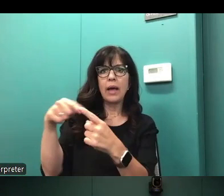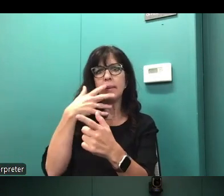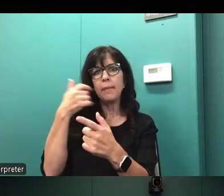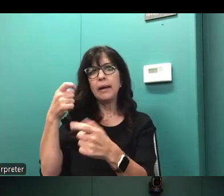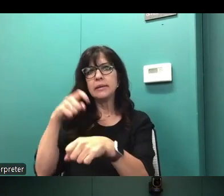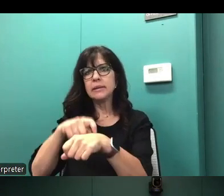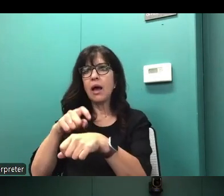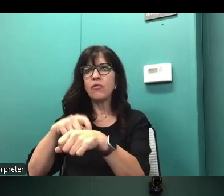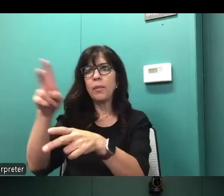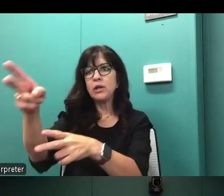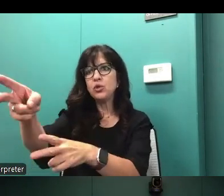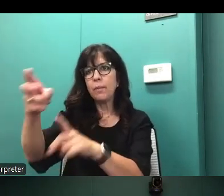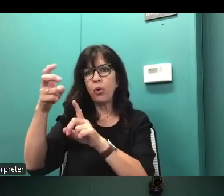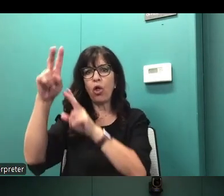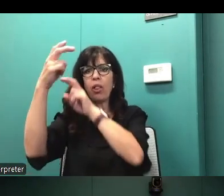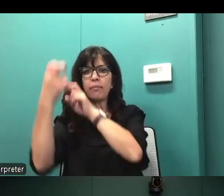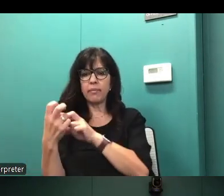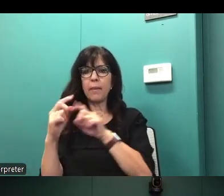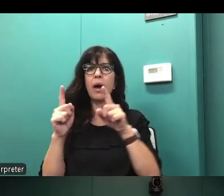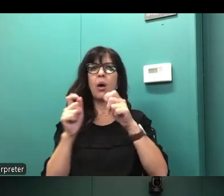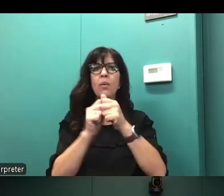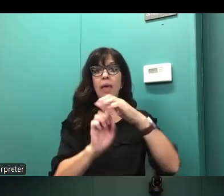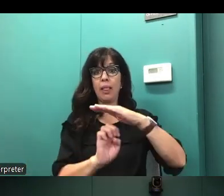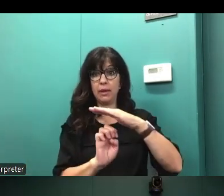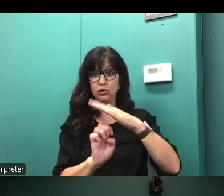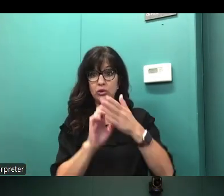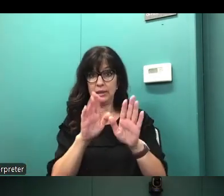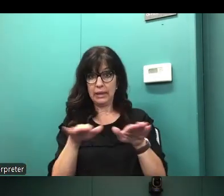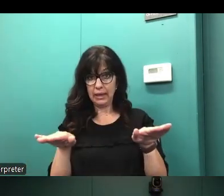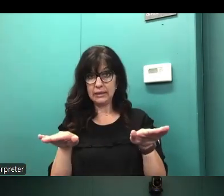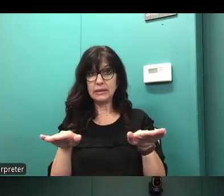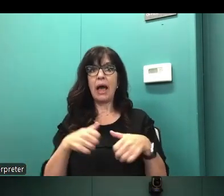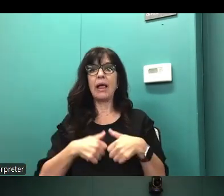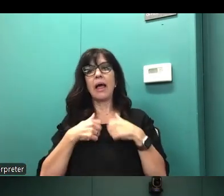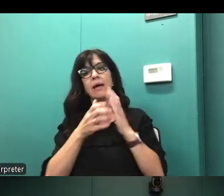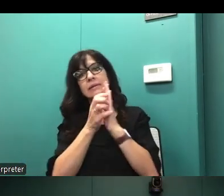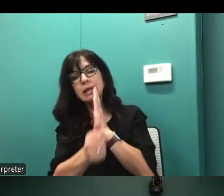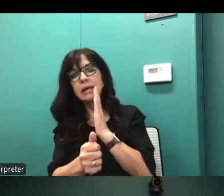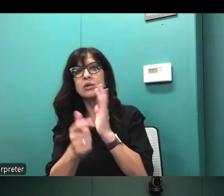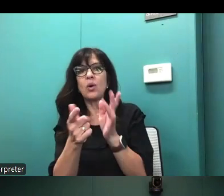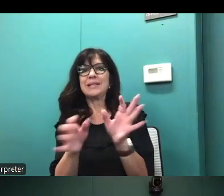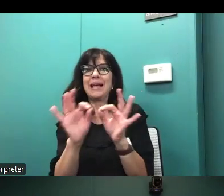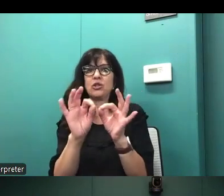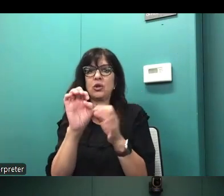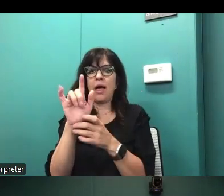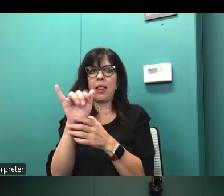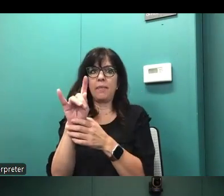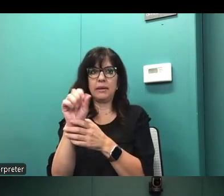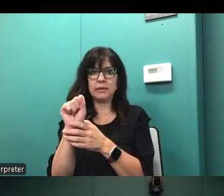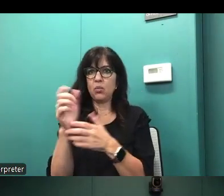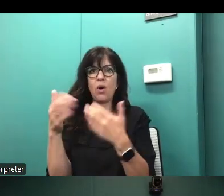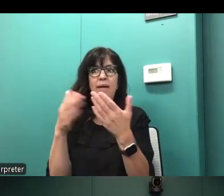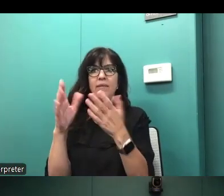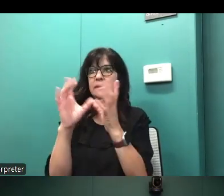them. But with elementary kids and the ones that are in the life skills or essential elements or whatever your districts are calling